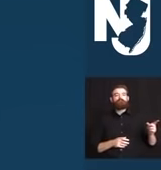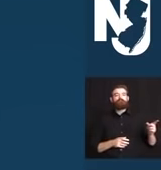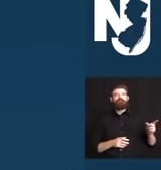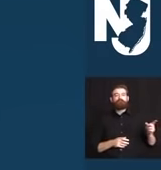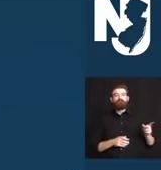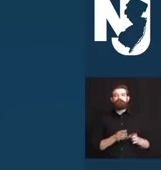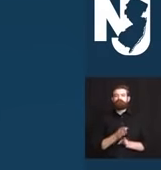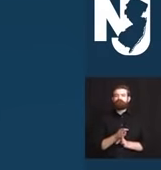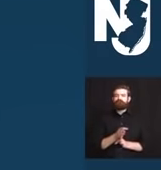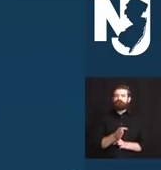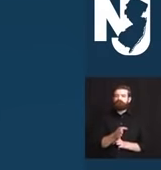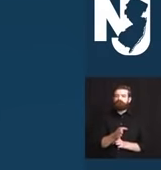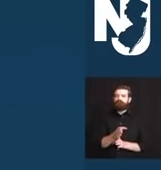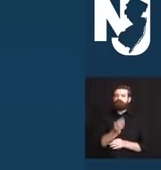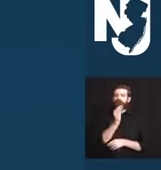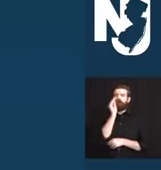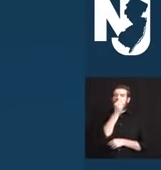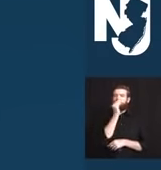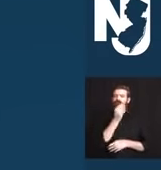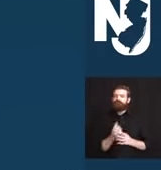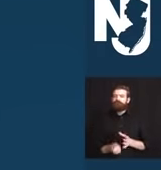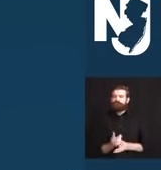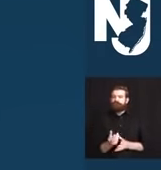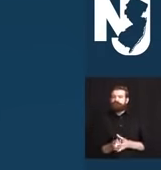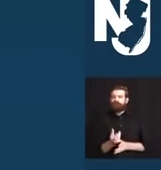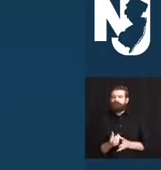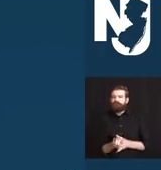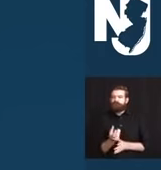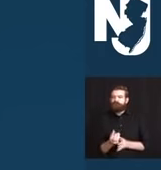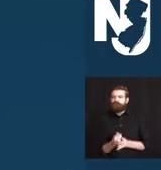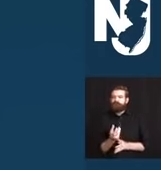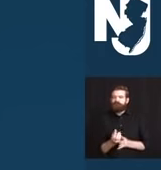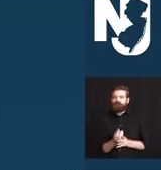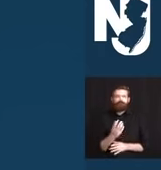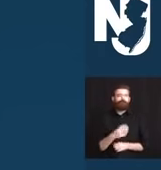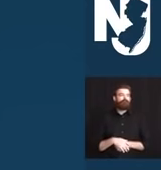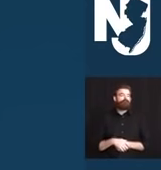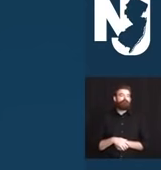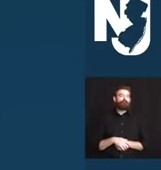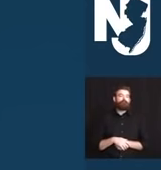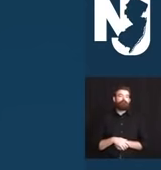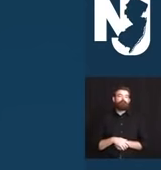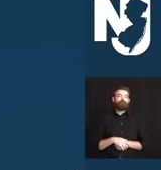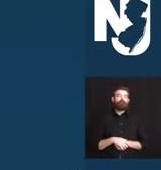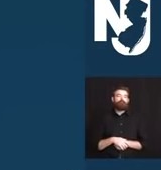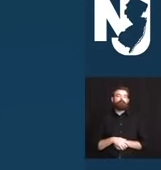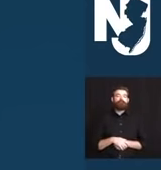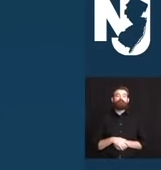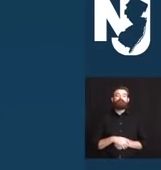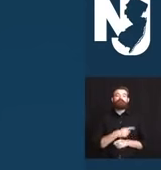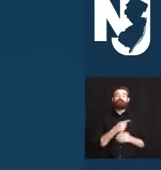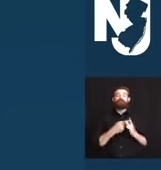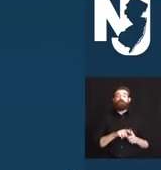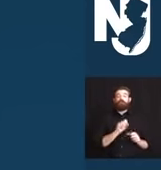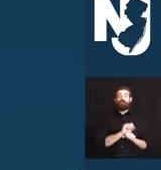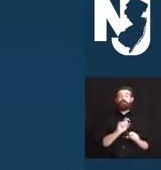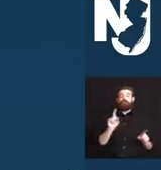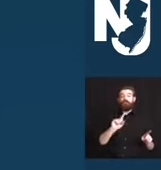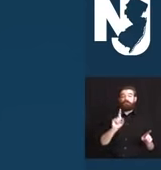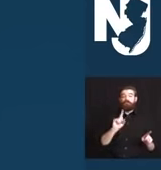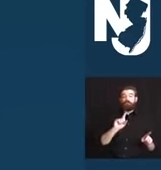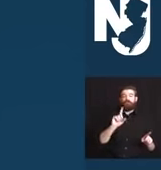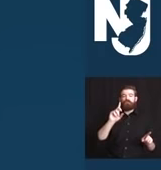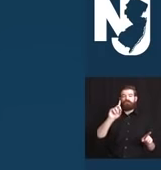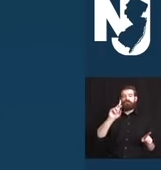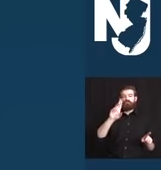child into a lifelong vocation. She started her career at the lush Duke Botanical Gardens in Hillsborough before